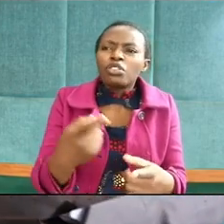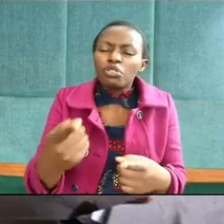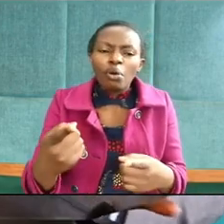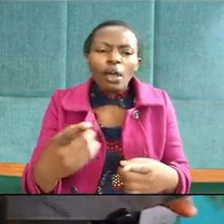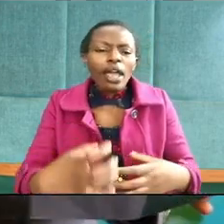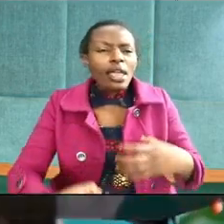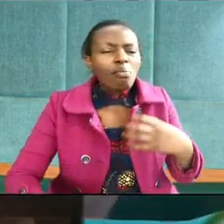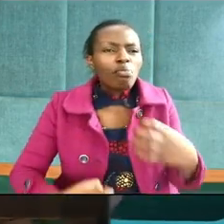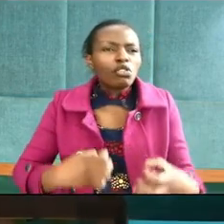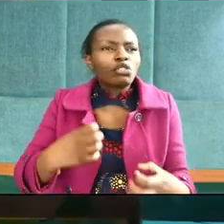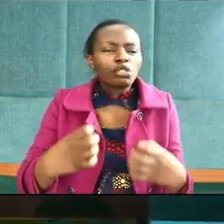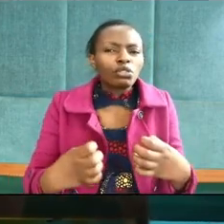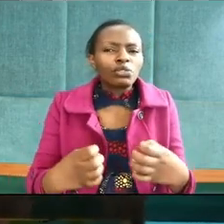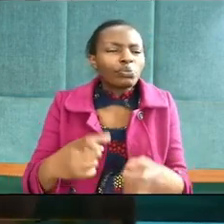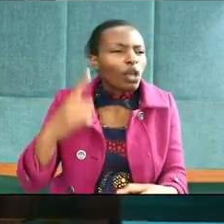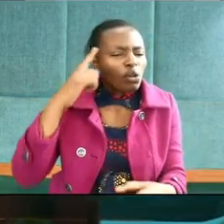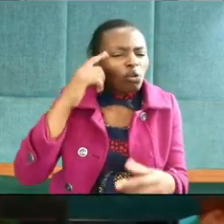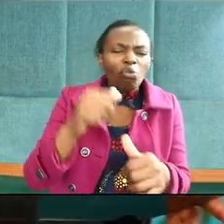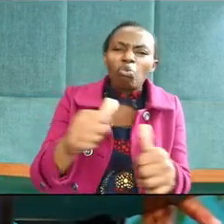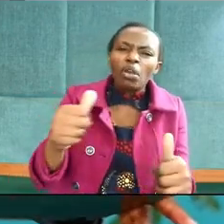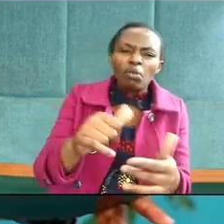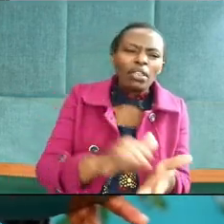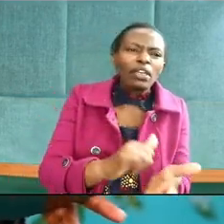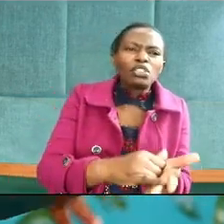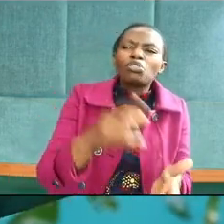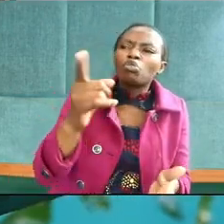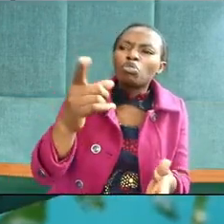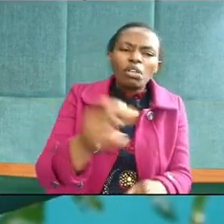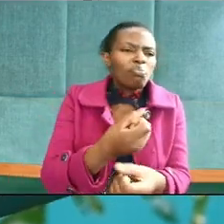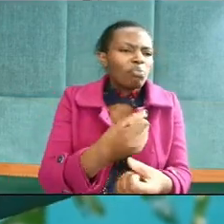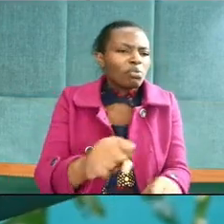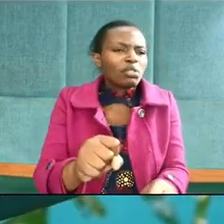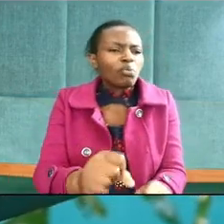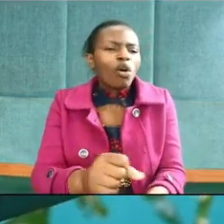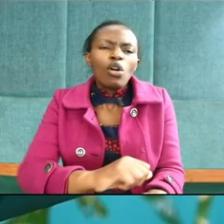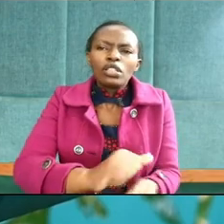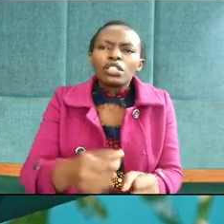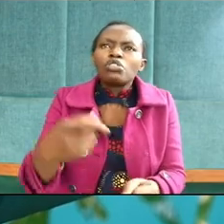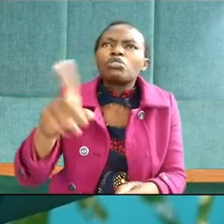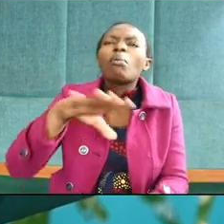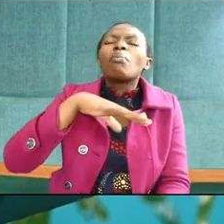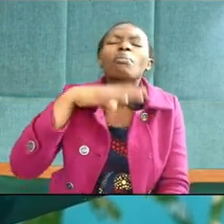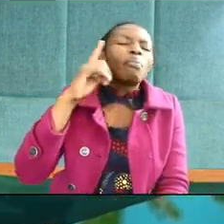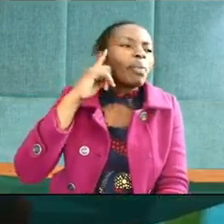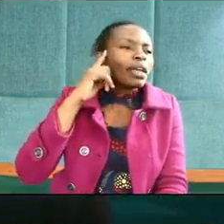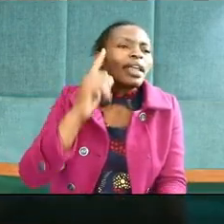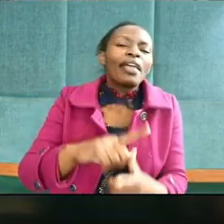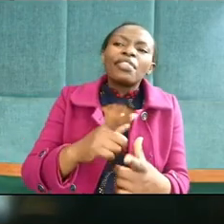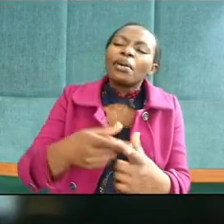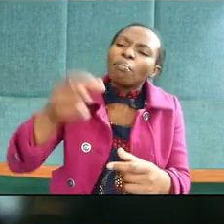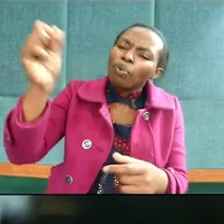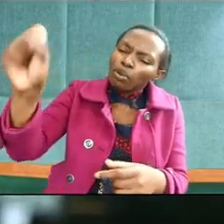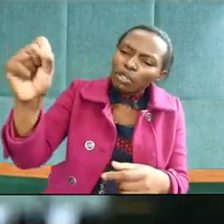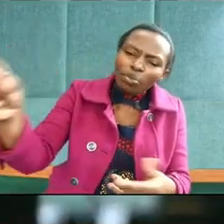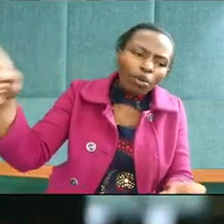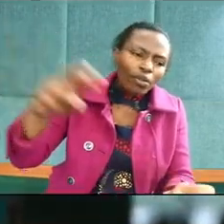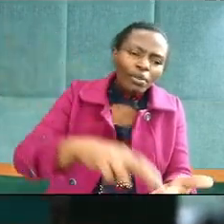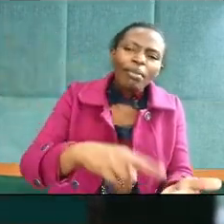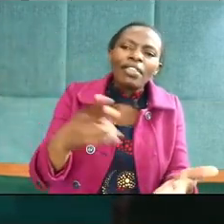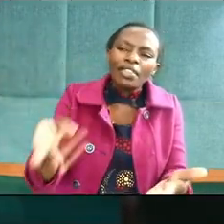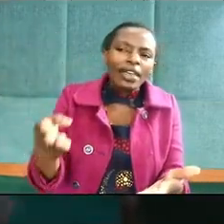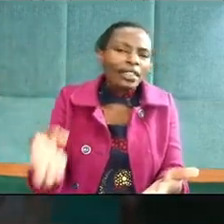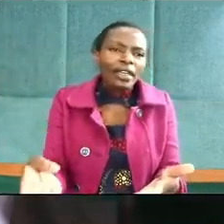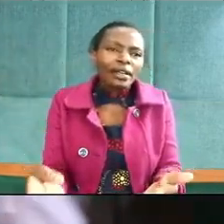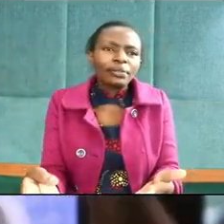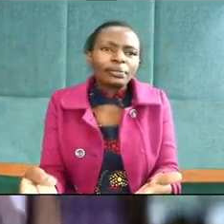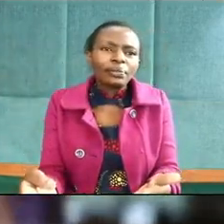If you had a sister Jane and a sister Mary and you have chosen to be with sister Kwamboka,